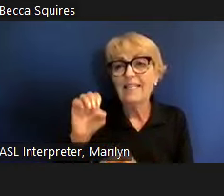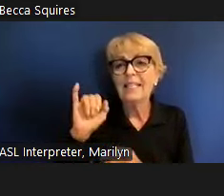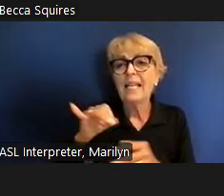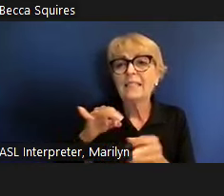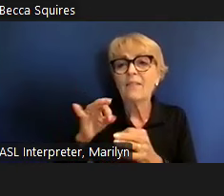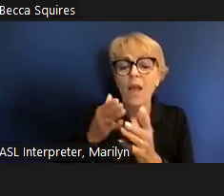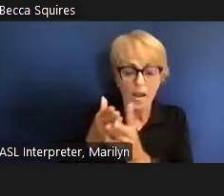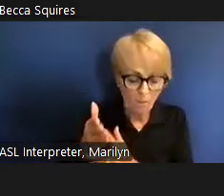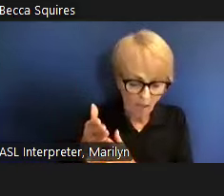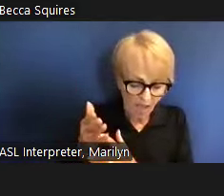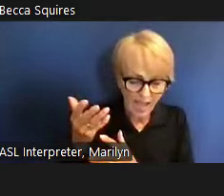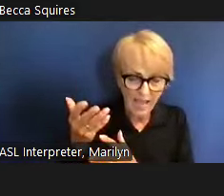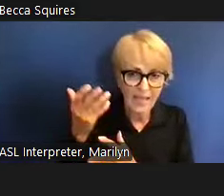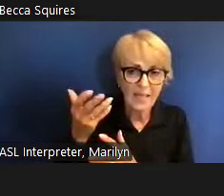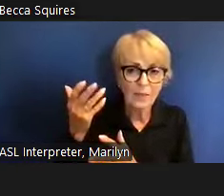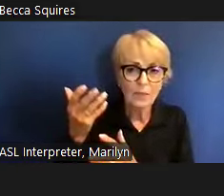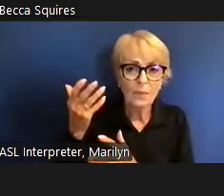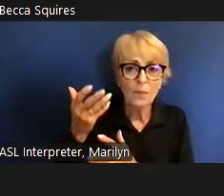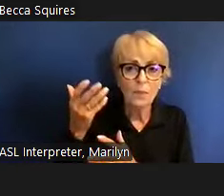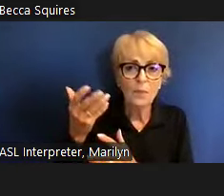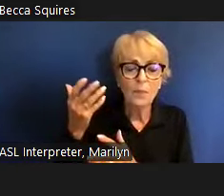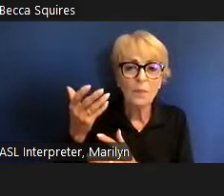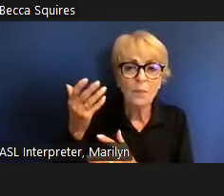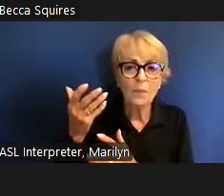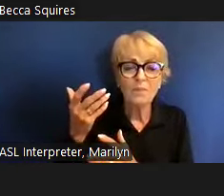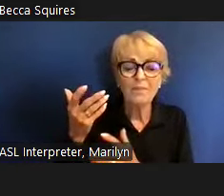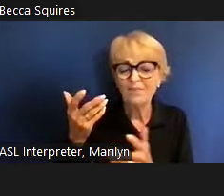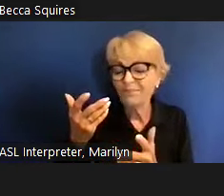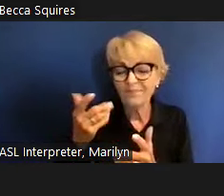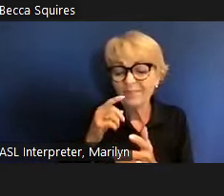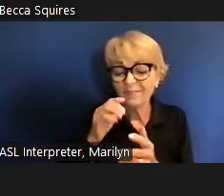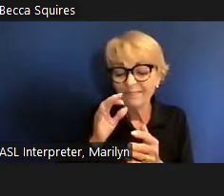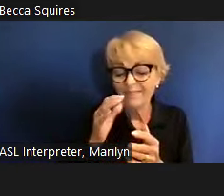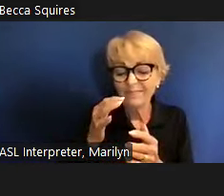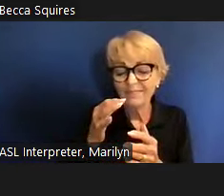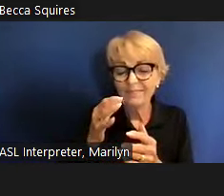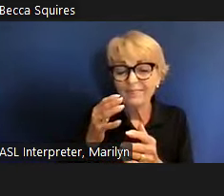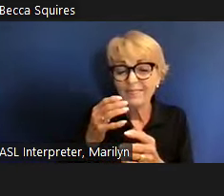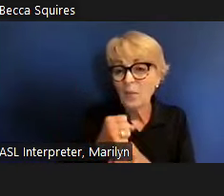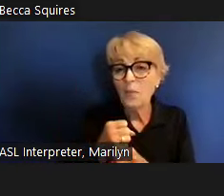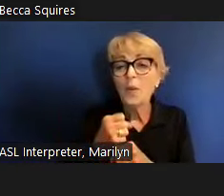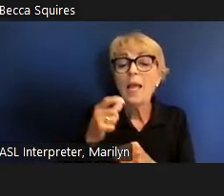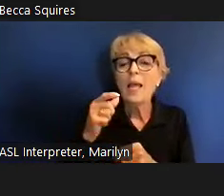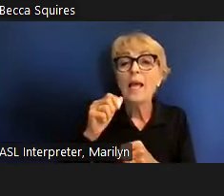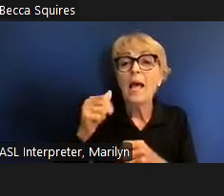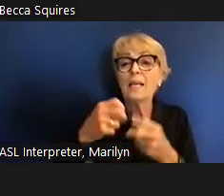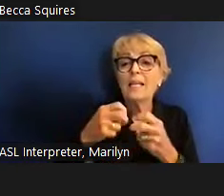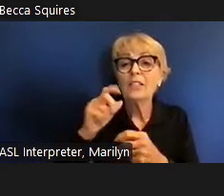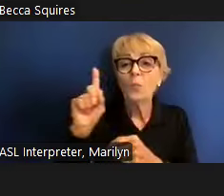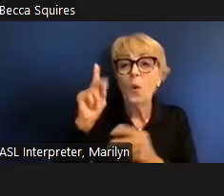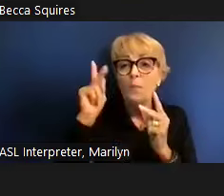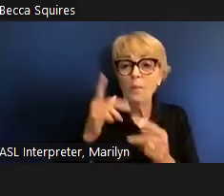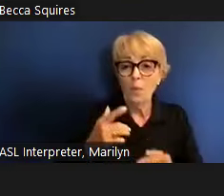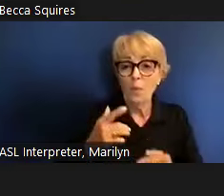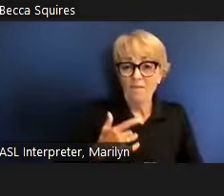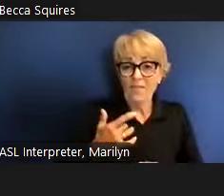just in simple terms, is a condition where people who are feeling